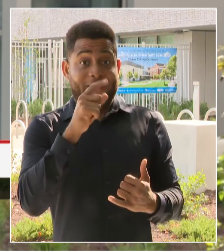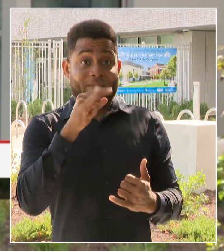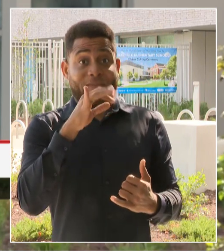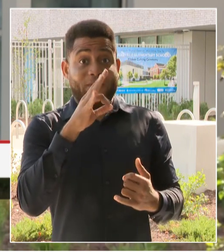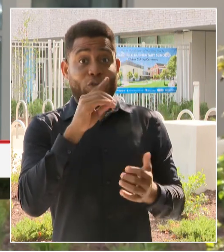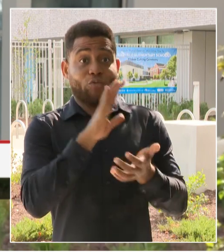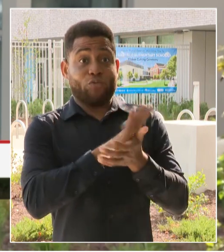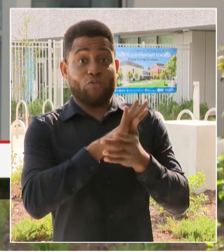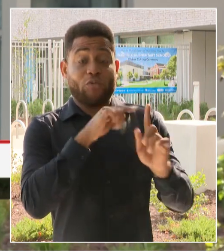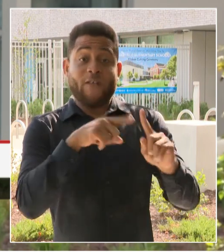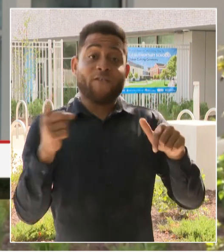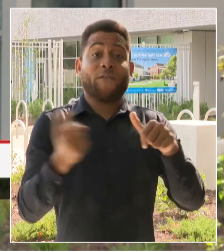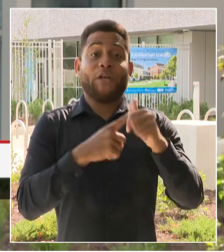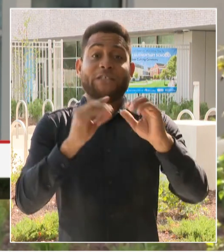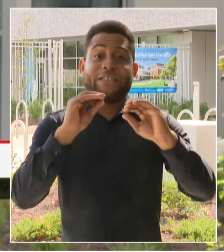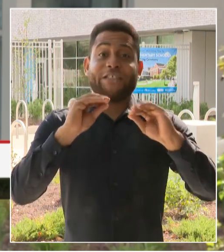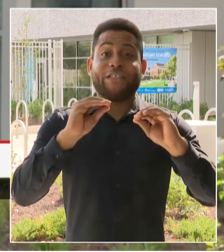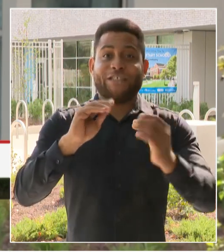East in Ward 8.